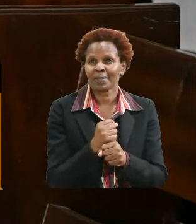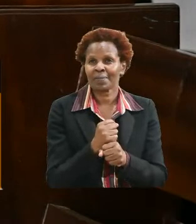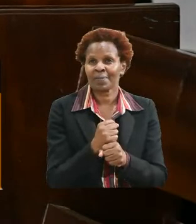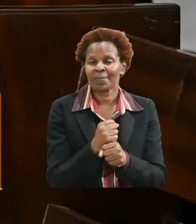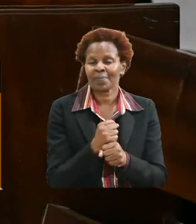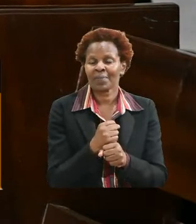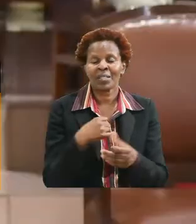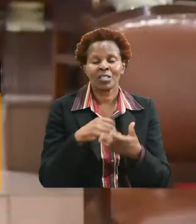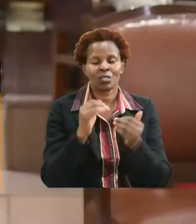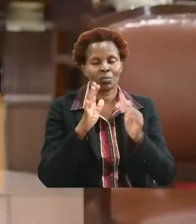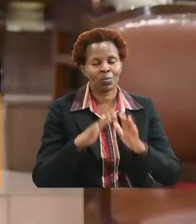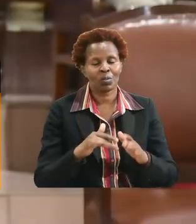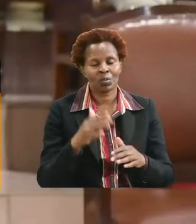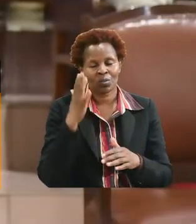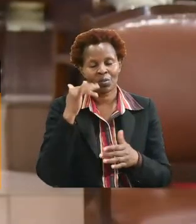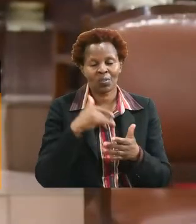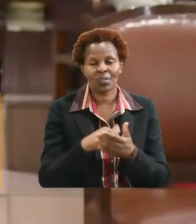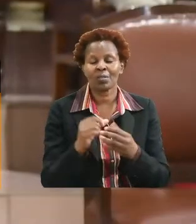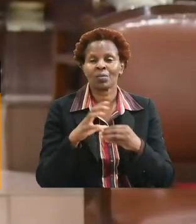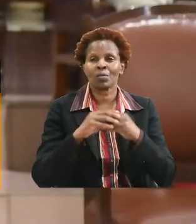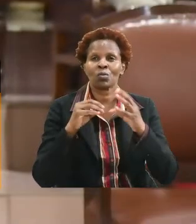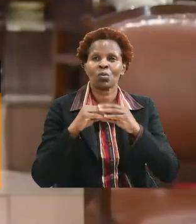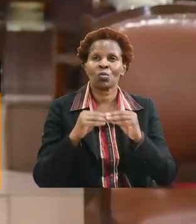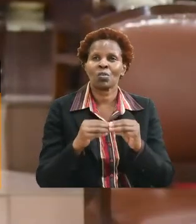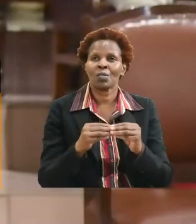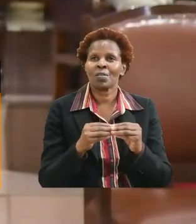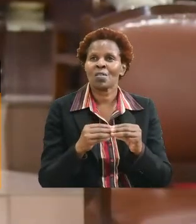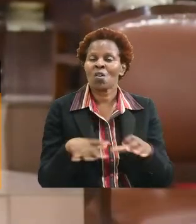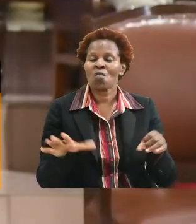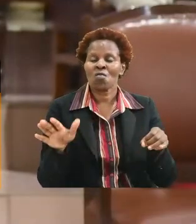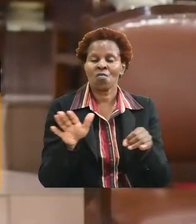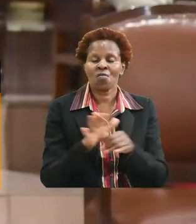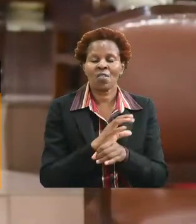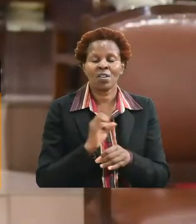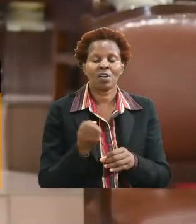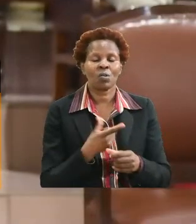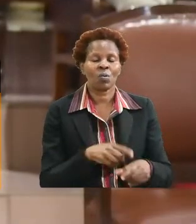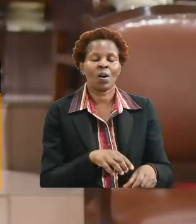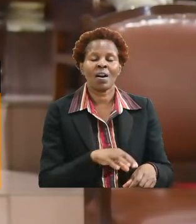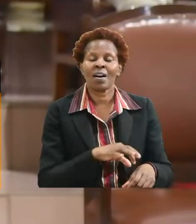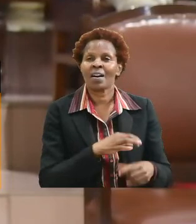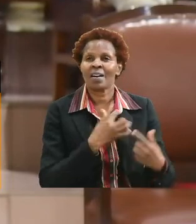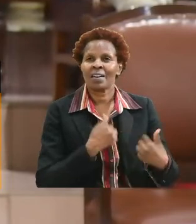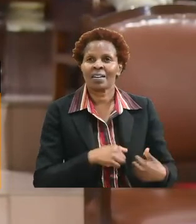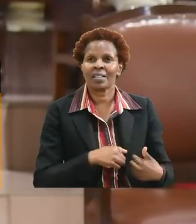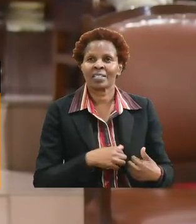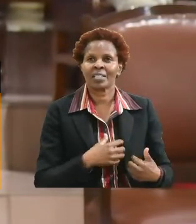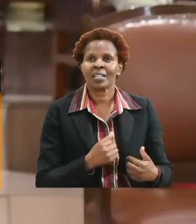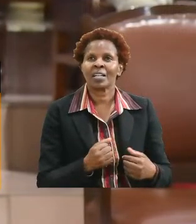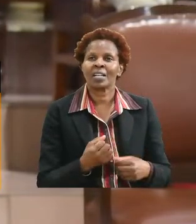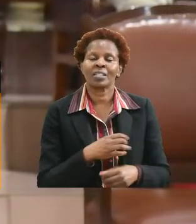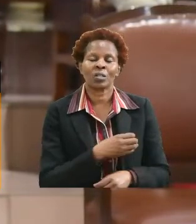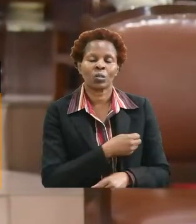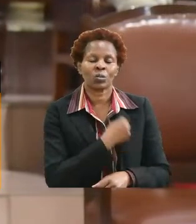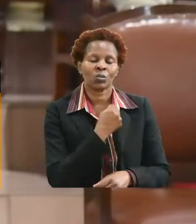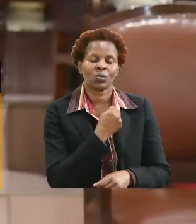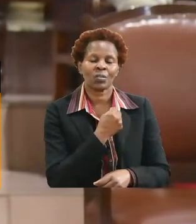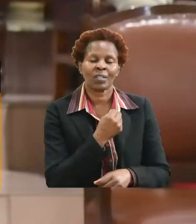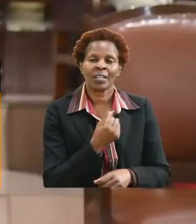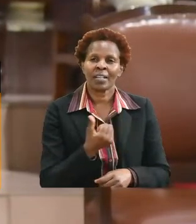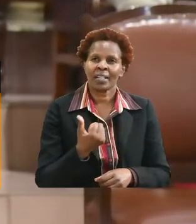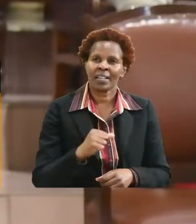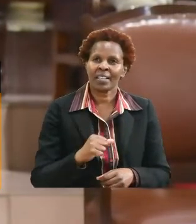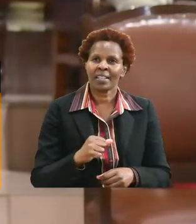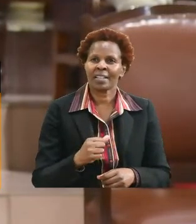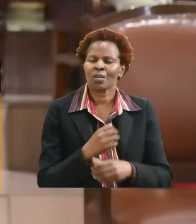It's important to note that comfort fills the heart and calms the soul. And if there is any comfort